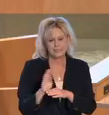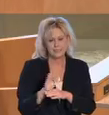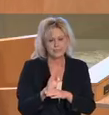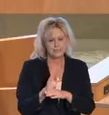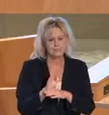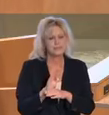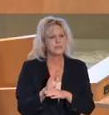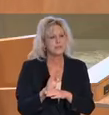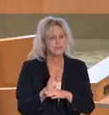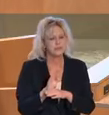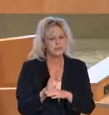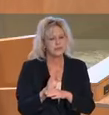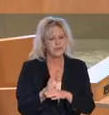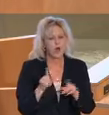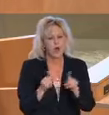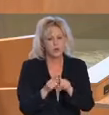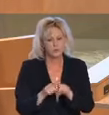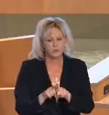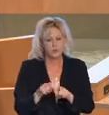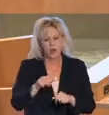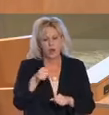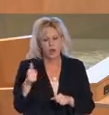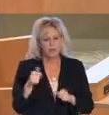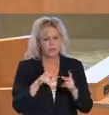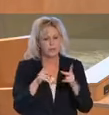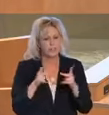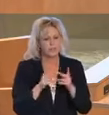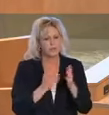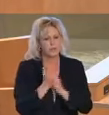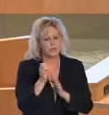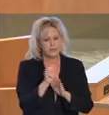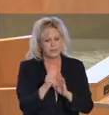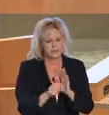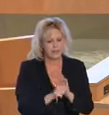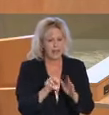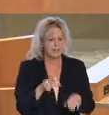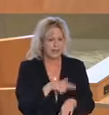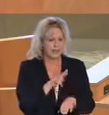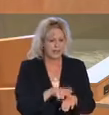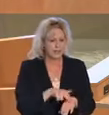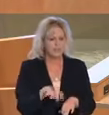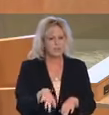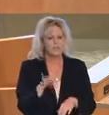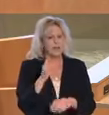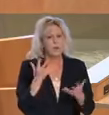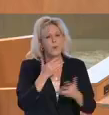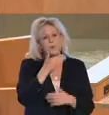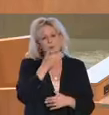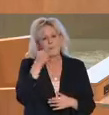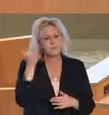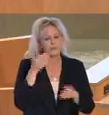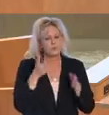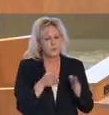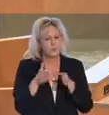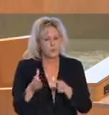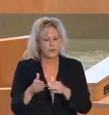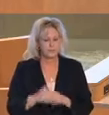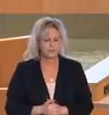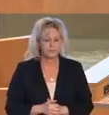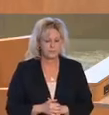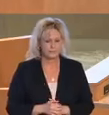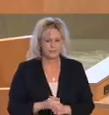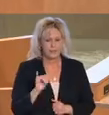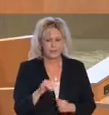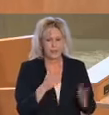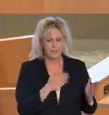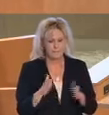coalition, as well as other sources throughout the state and the nation to find out what's the best practical methods to put together. So that